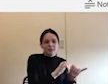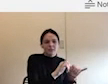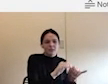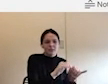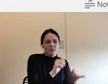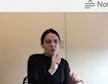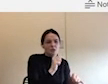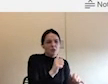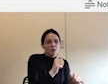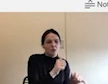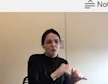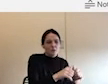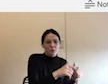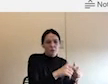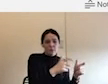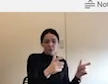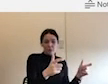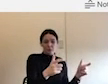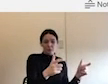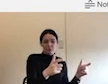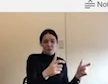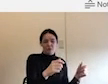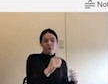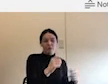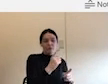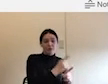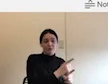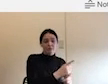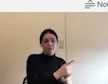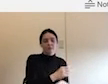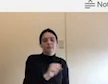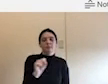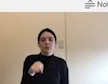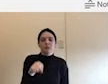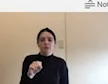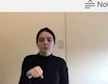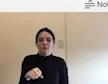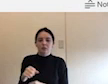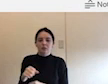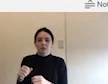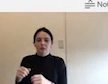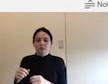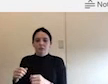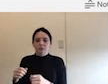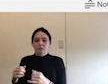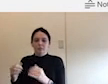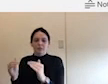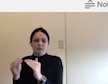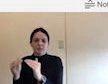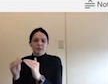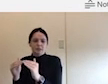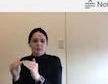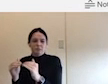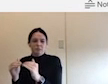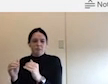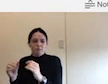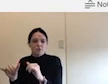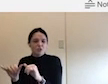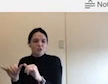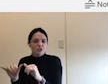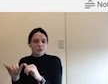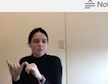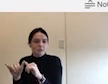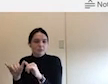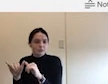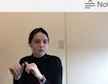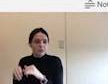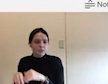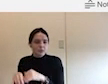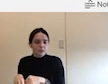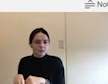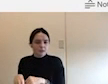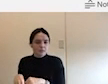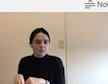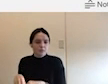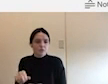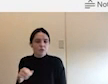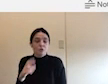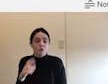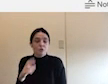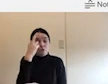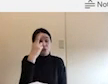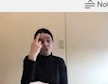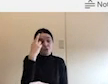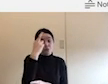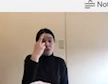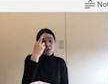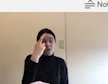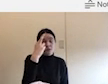a lot closer. That's going to help it too. Mm-hmm. And jump in, science nerd. The reason is because with things like